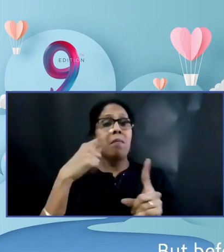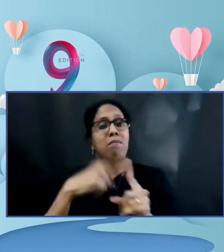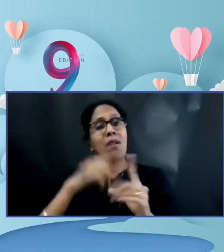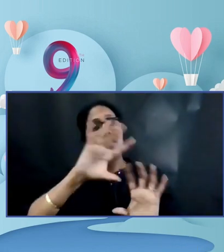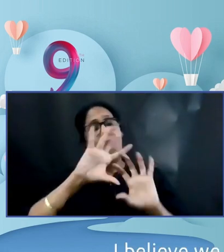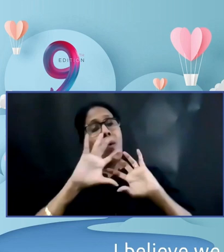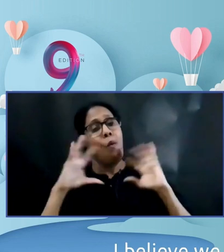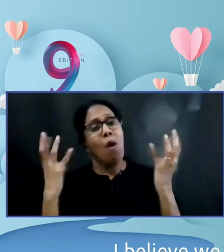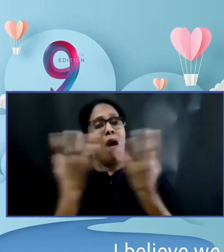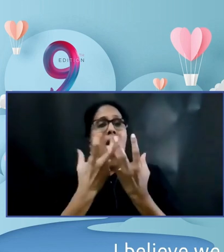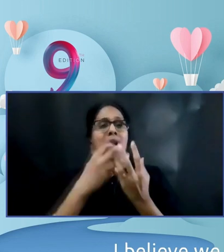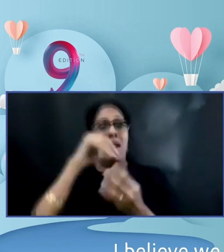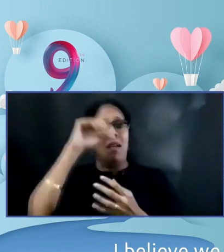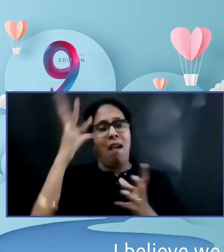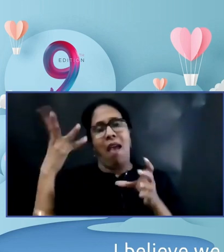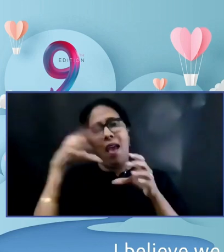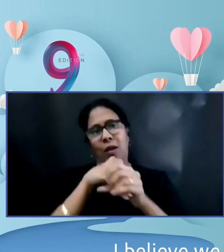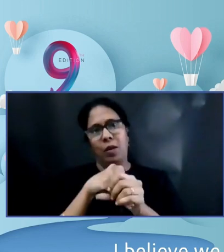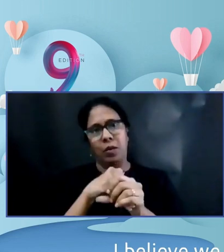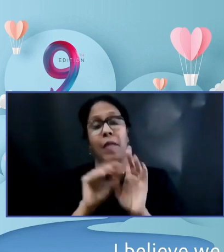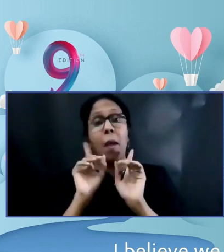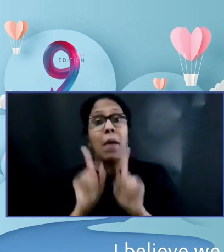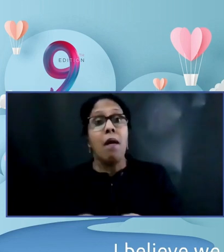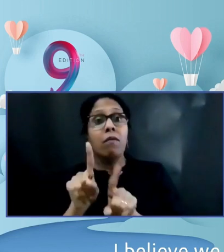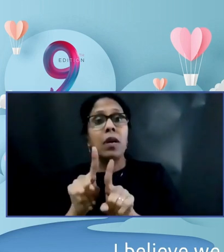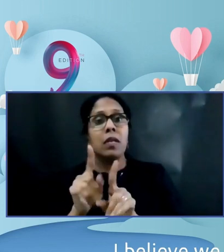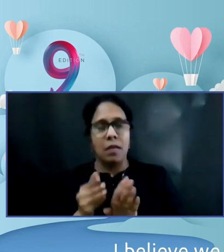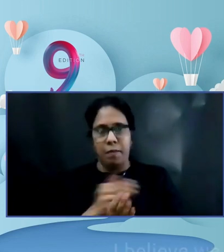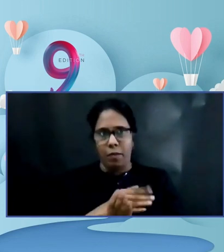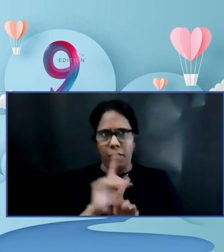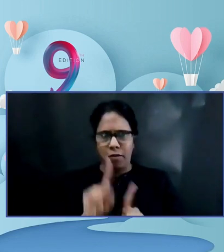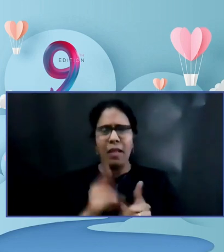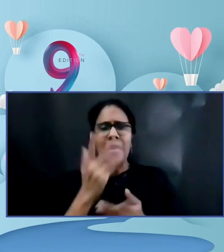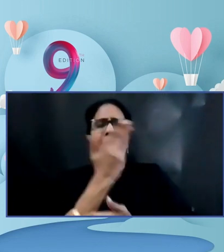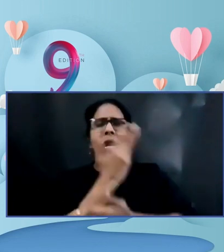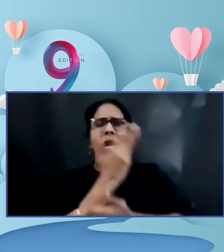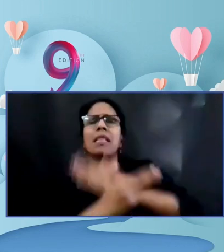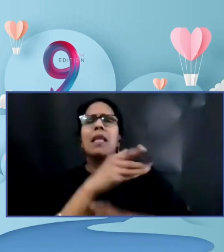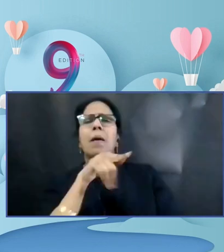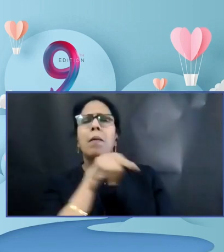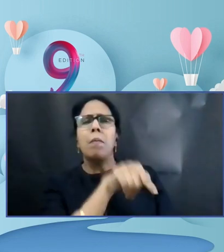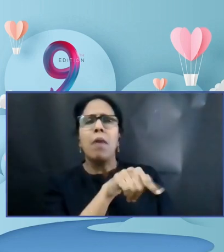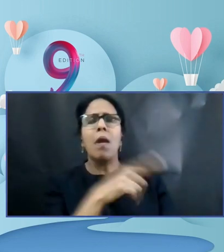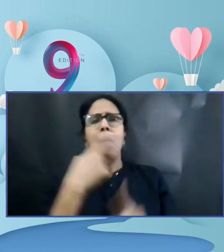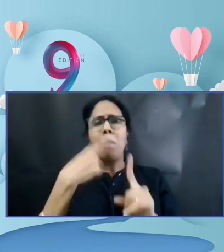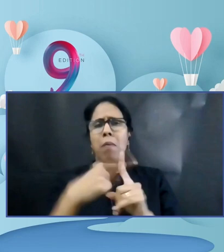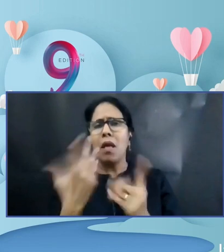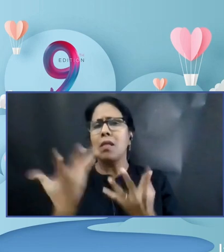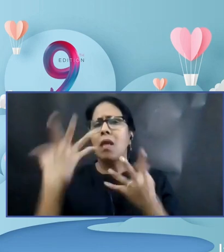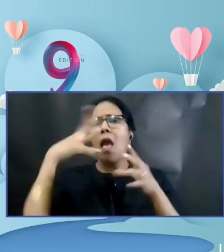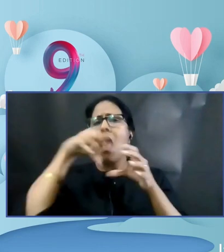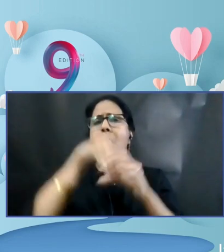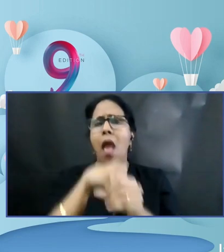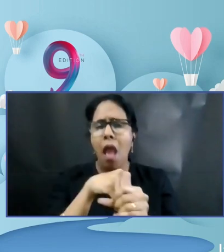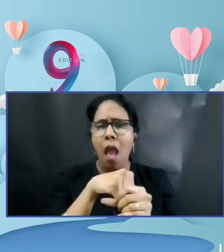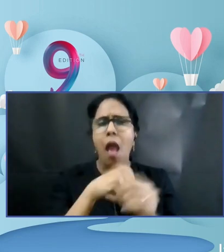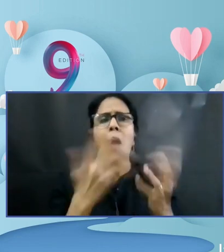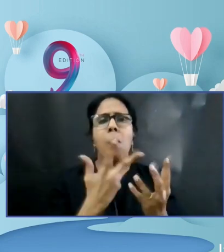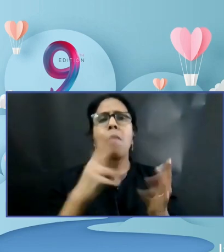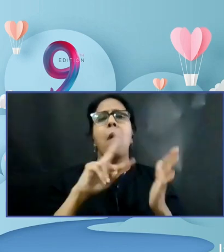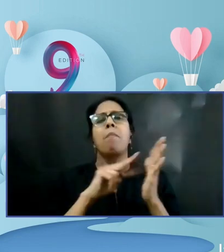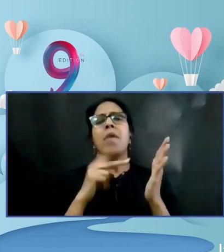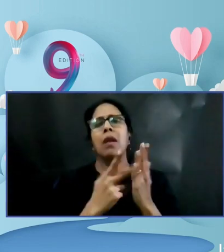that, I believe we must first define the words disability and inclusion. If we can do